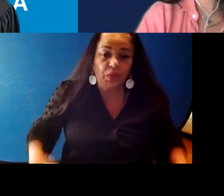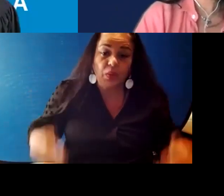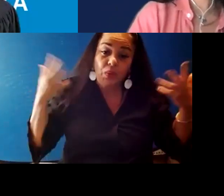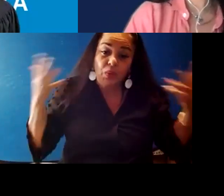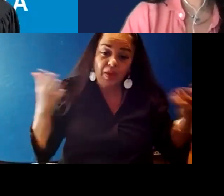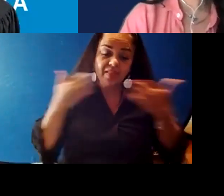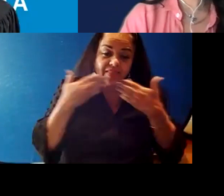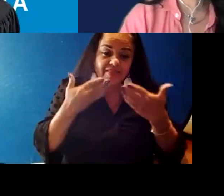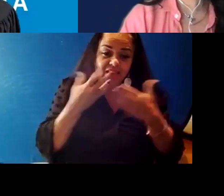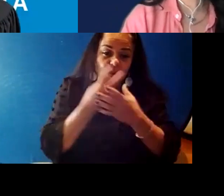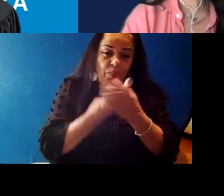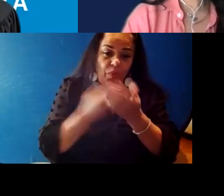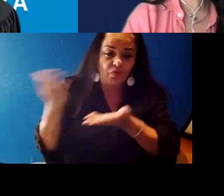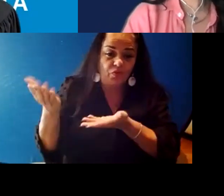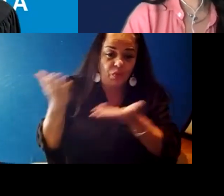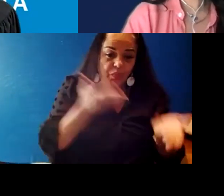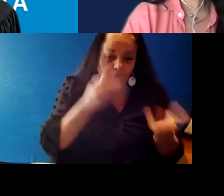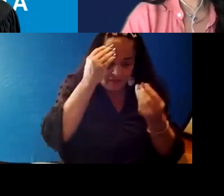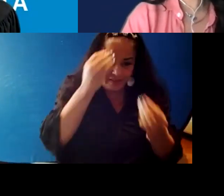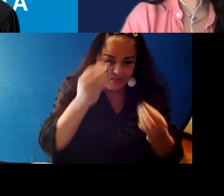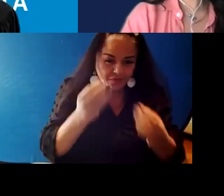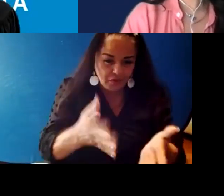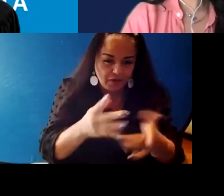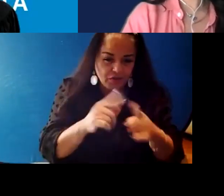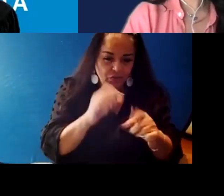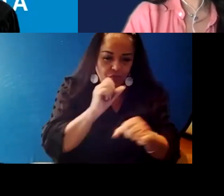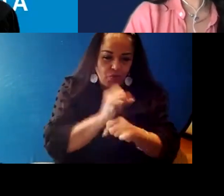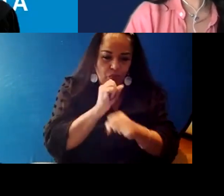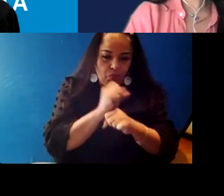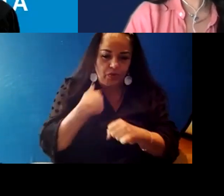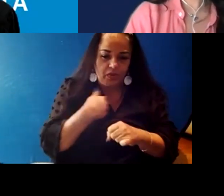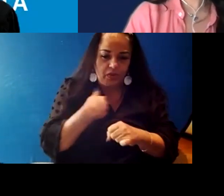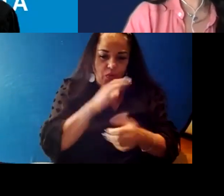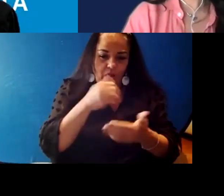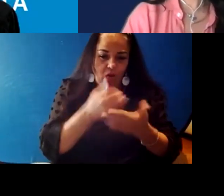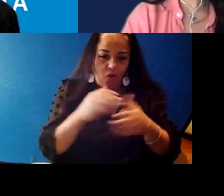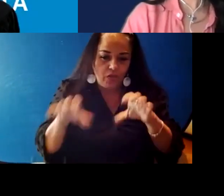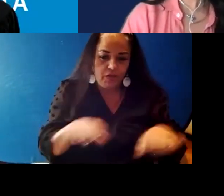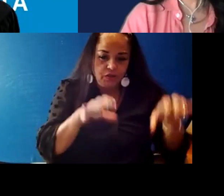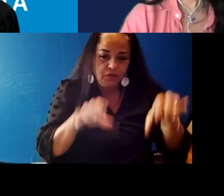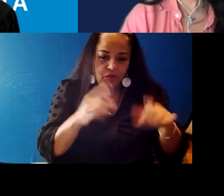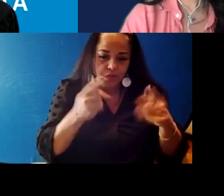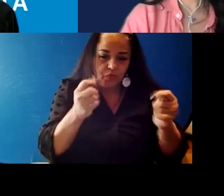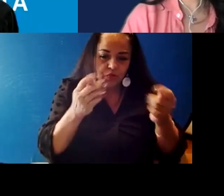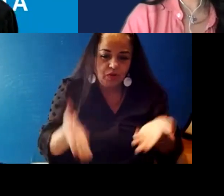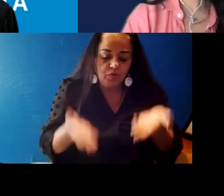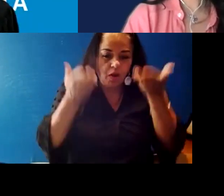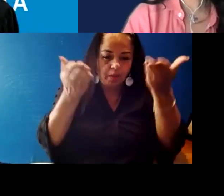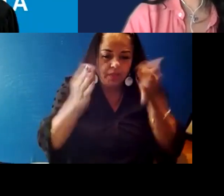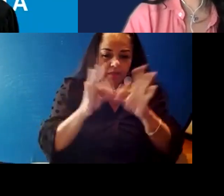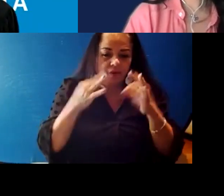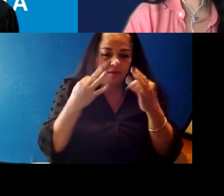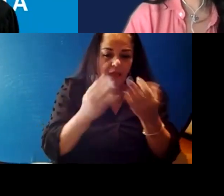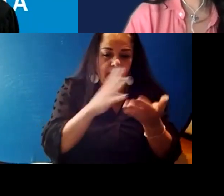both for bringing this information to the work that we all do in really trying to uplift families and communities.